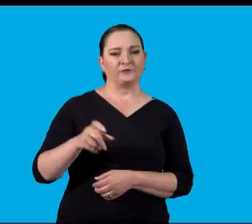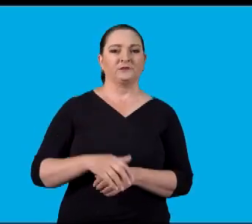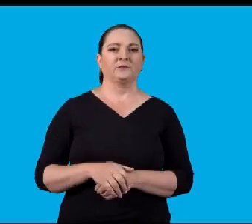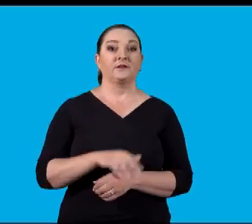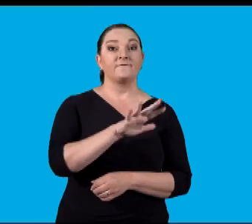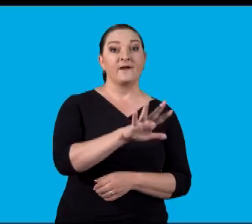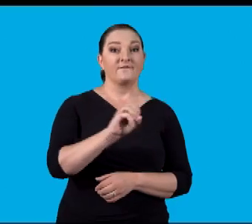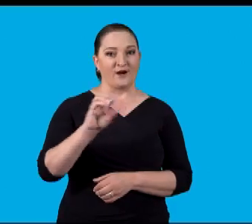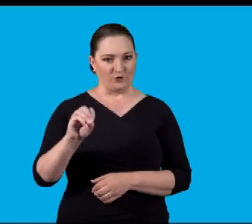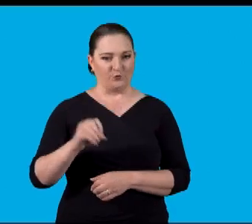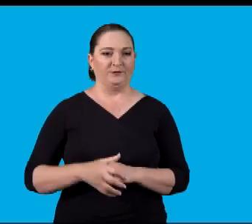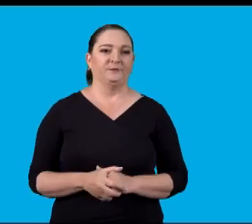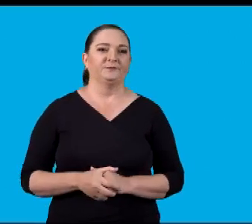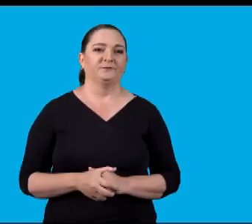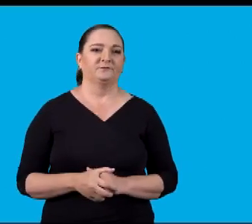1,654,500.